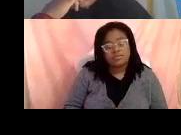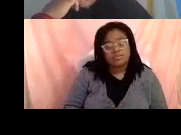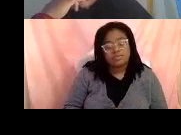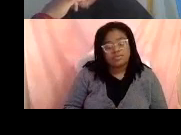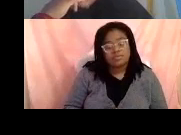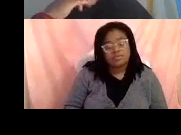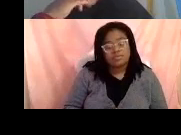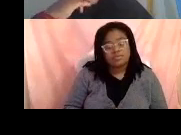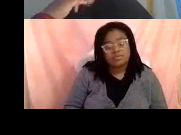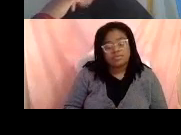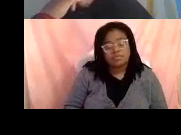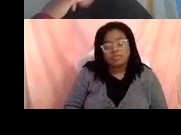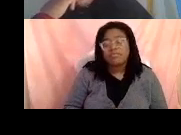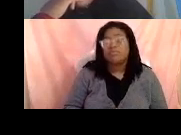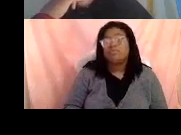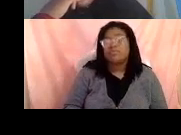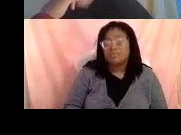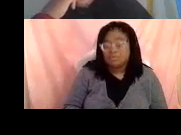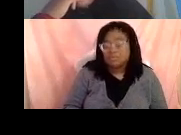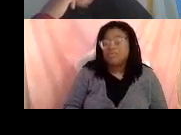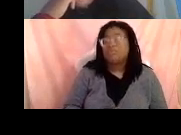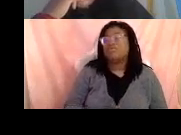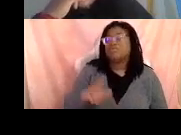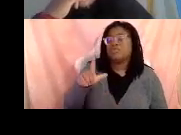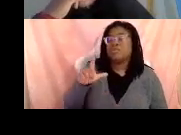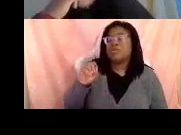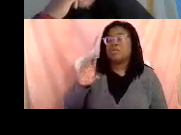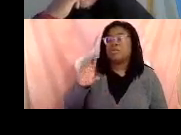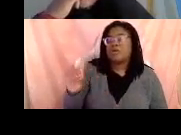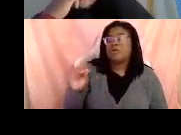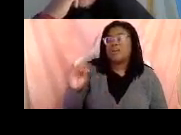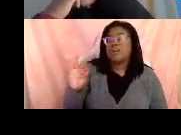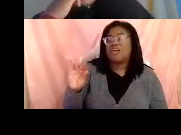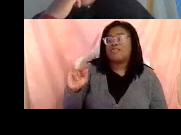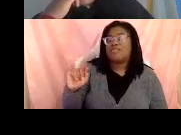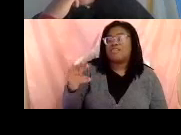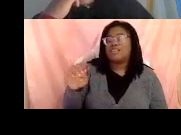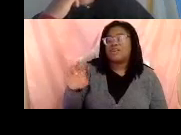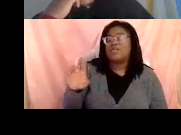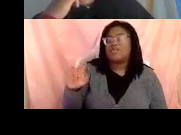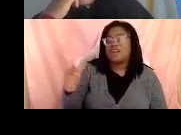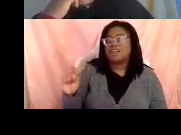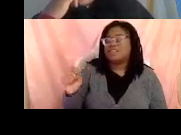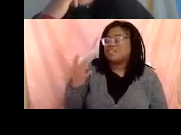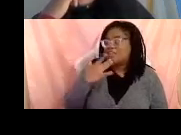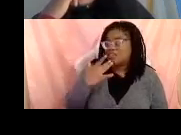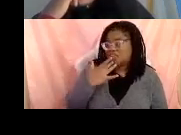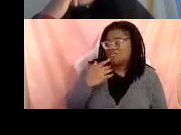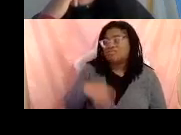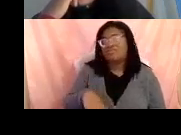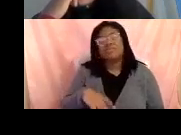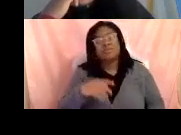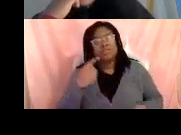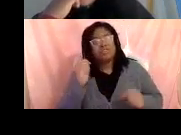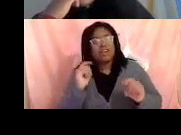The Lord of the Rings. Crowd favorite. That's the favorite. Yeah, I think we were trying to figure out who all the actors